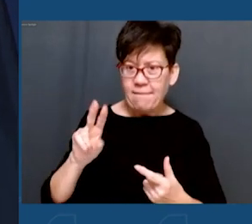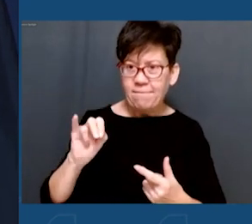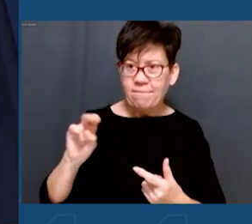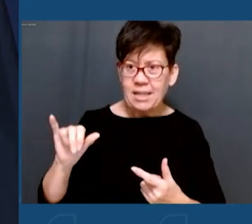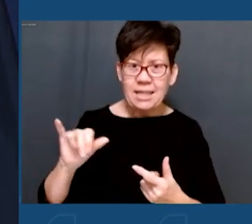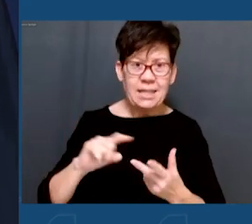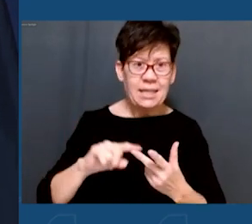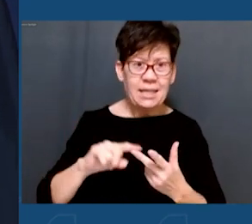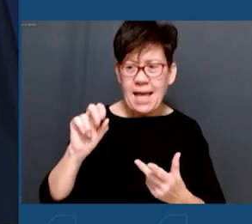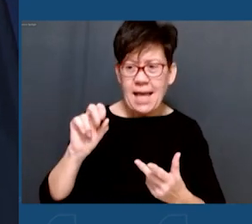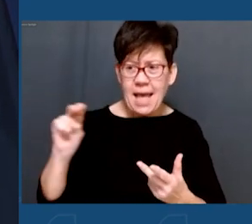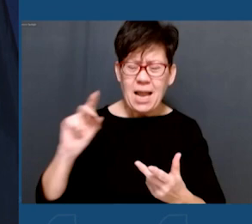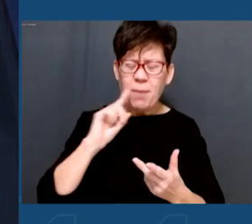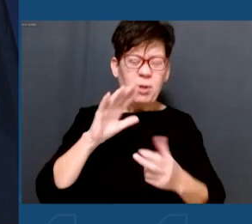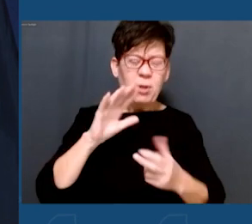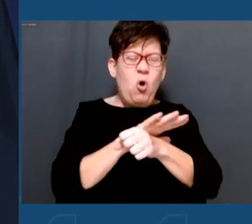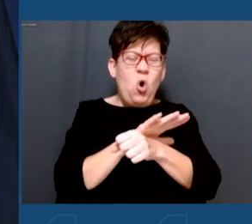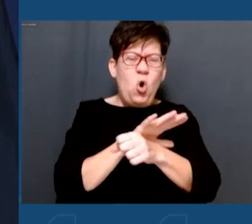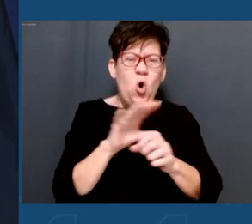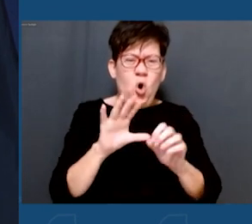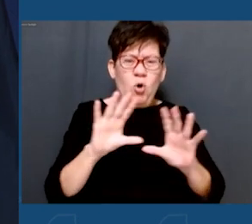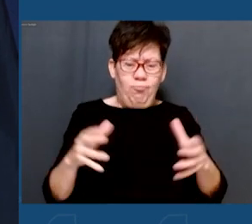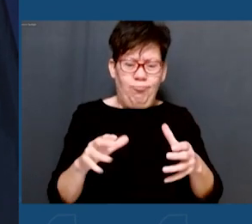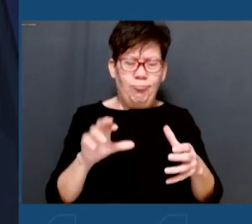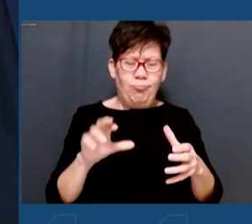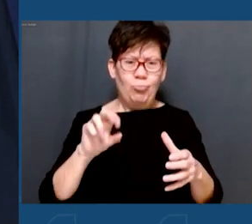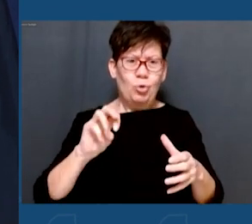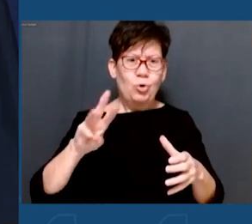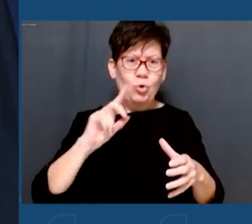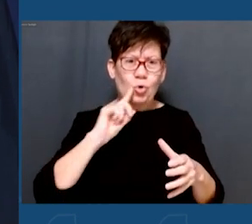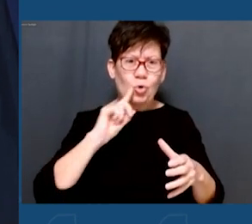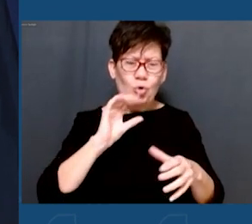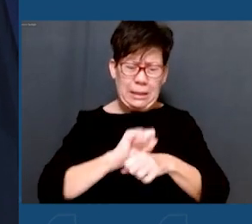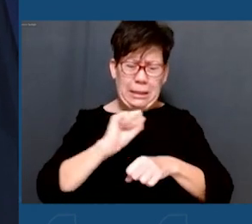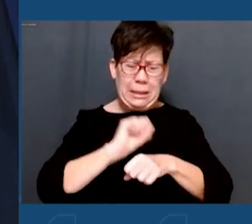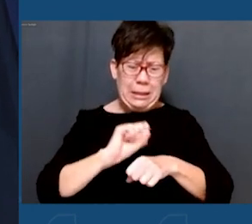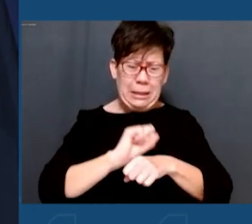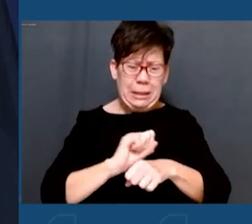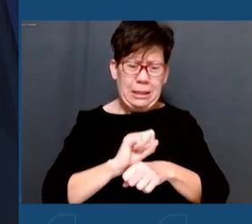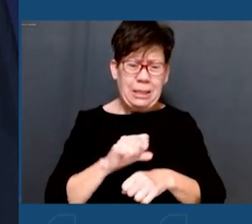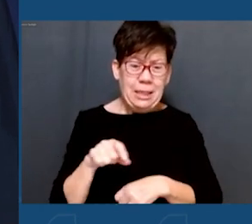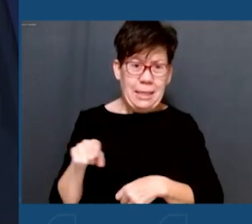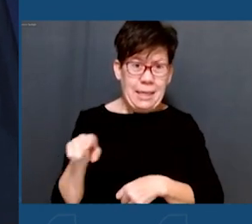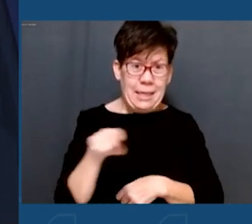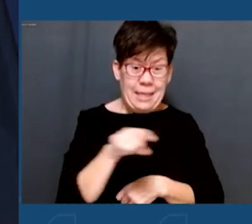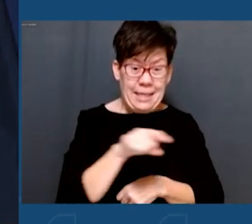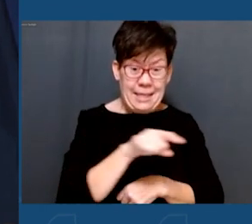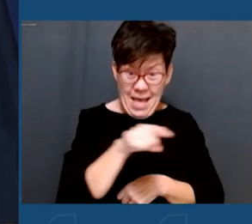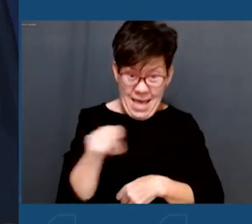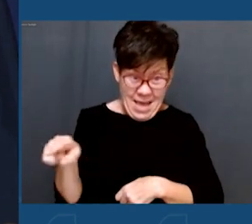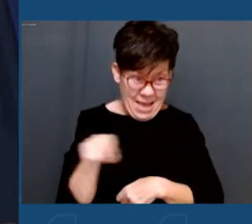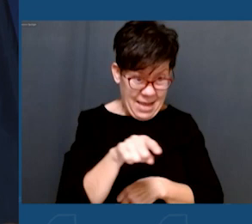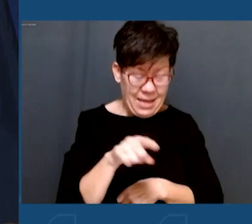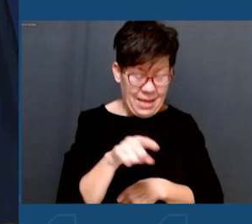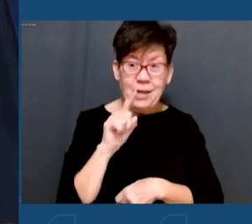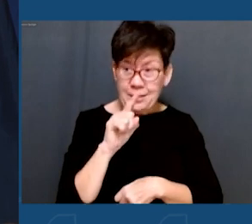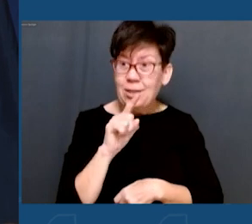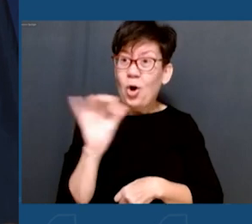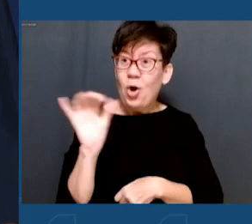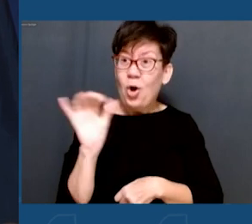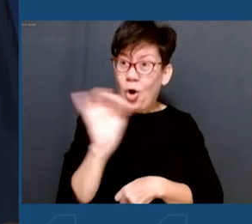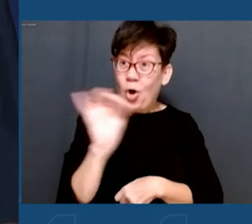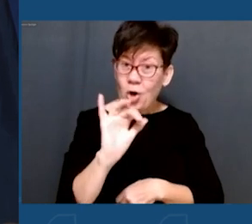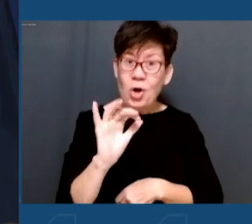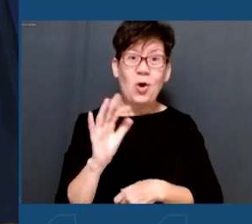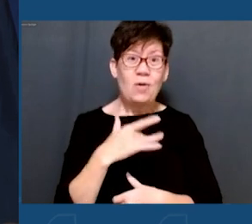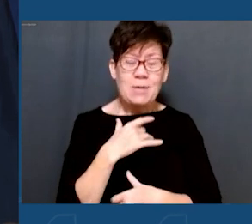incredibly dedicated, incredibly hardworking, and they are as an interested party at getting barriers and obstacles out of the way as I